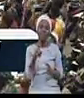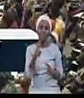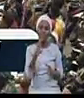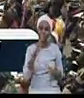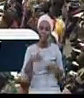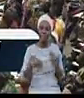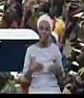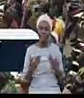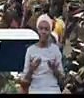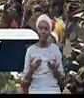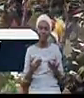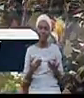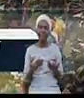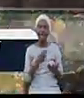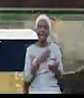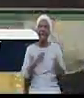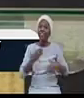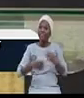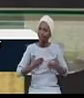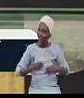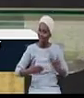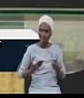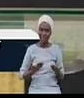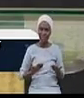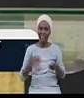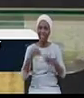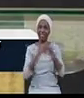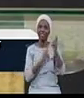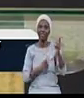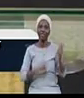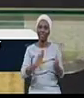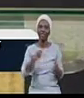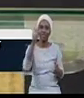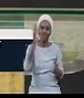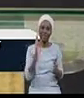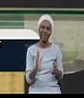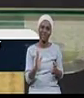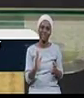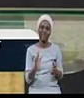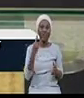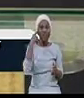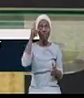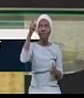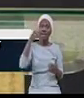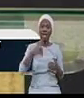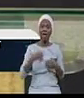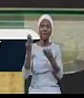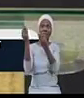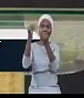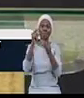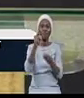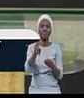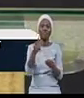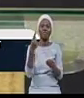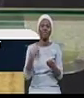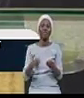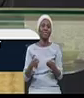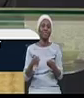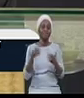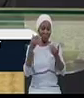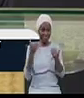glad then and rejoice in the Lord your God. For he has given you the former